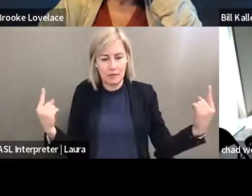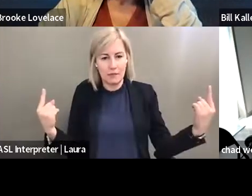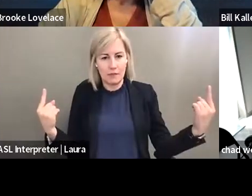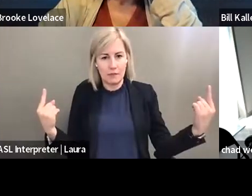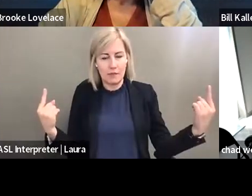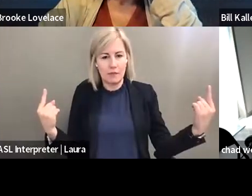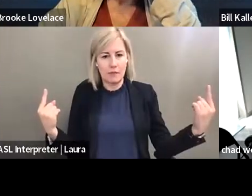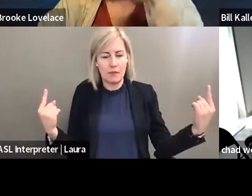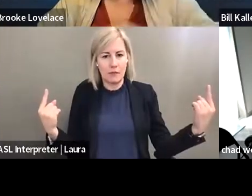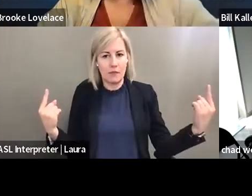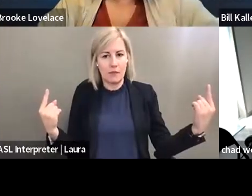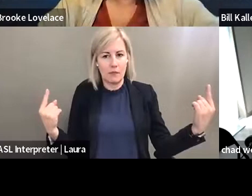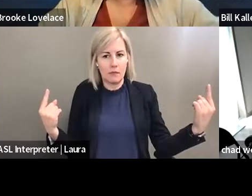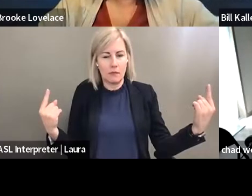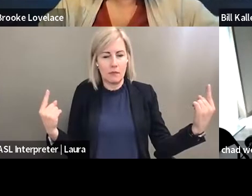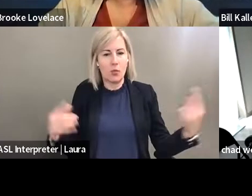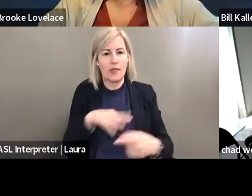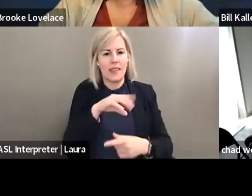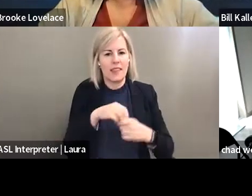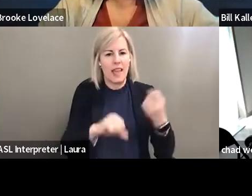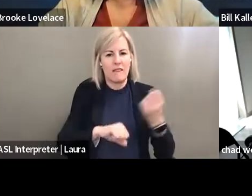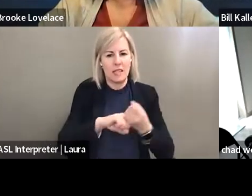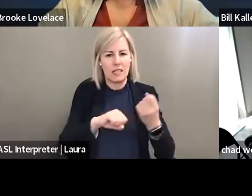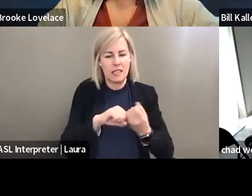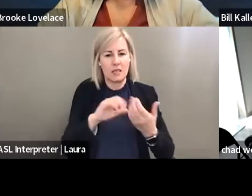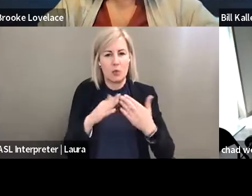in the advocacy community. So